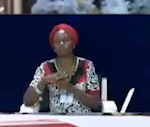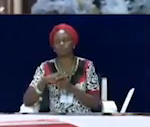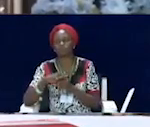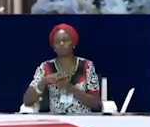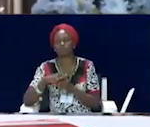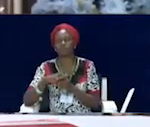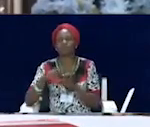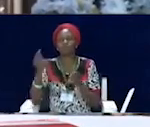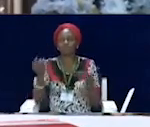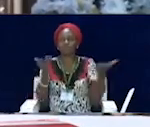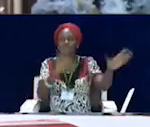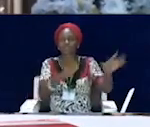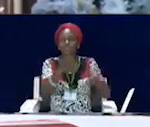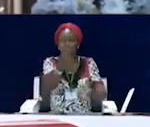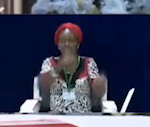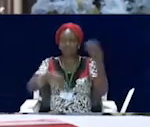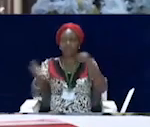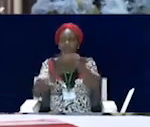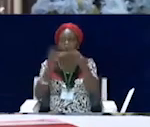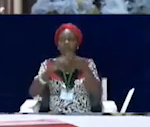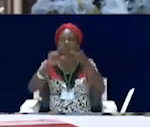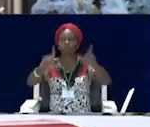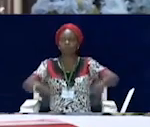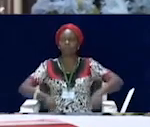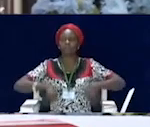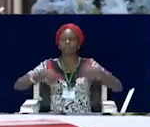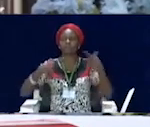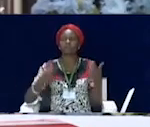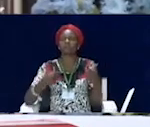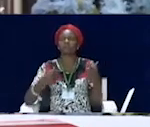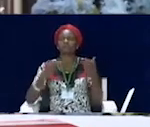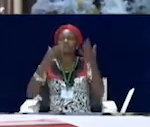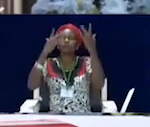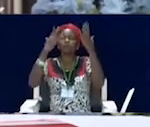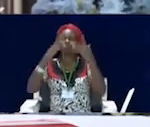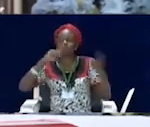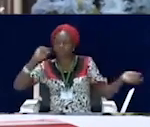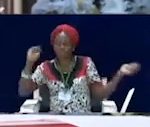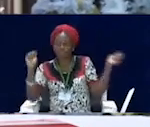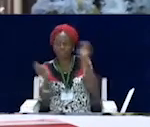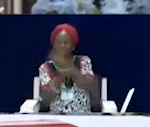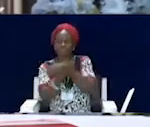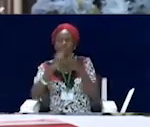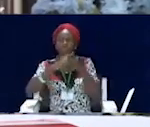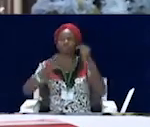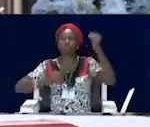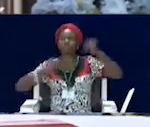The dead came back to life. Sorrow changed to joy.